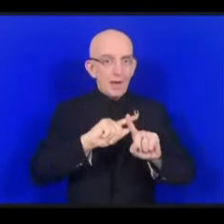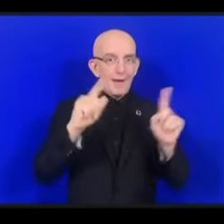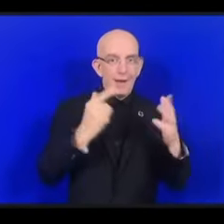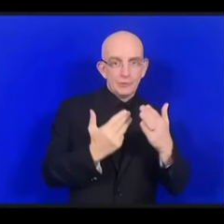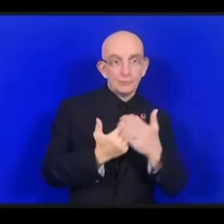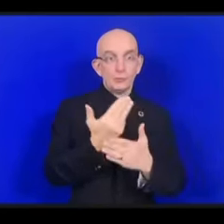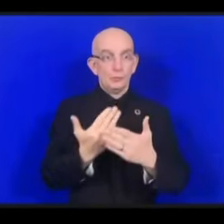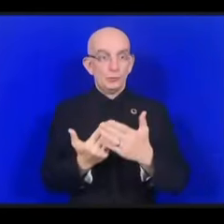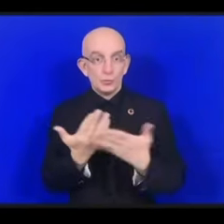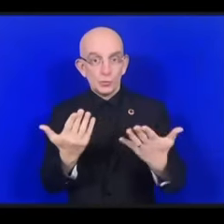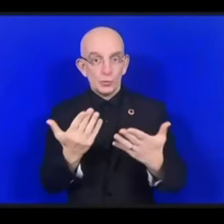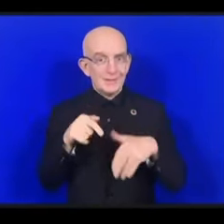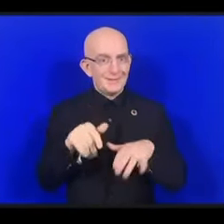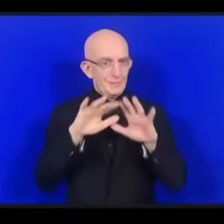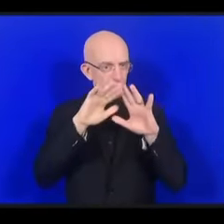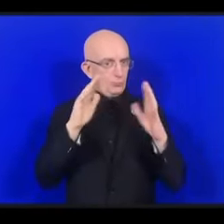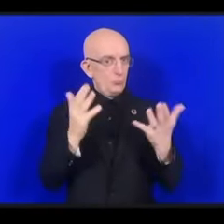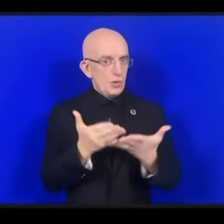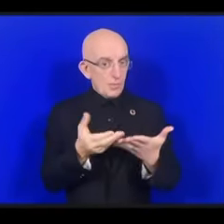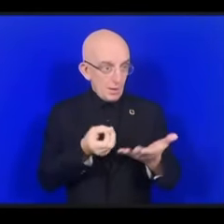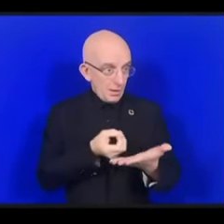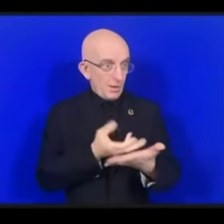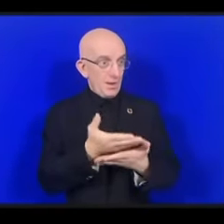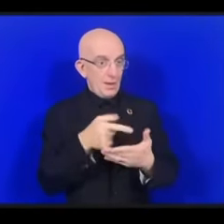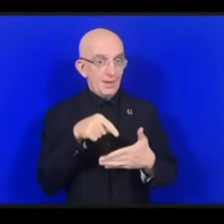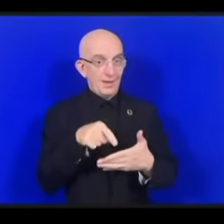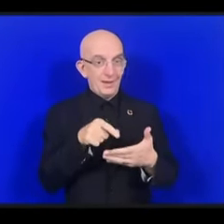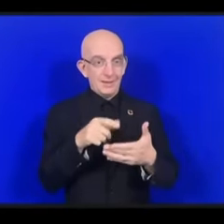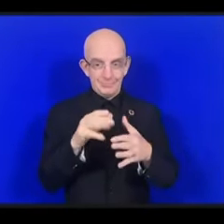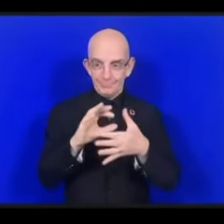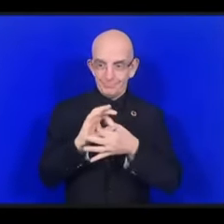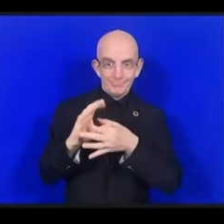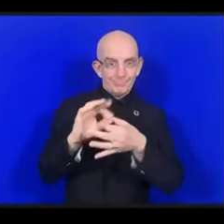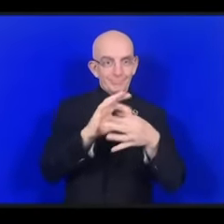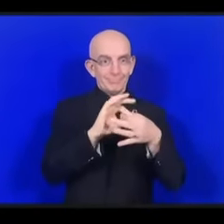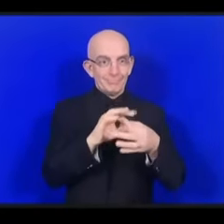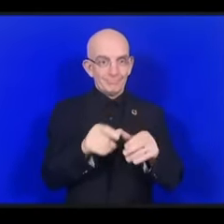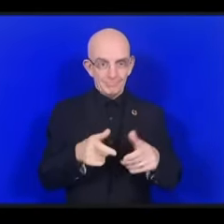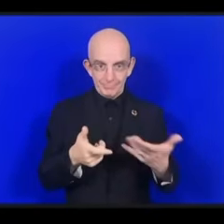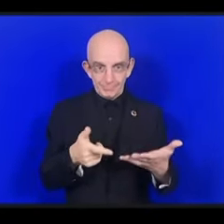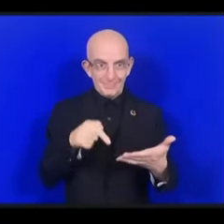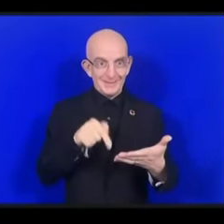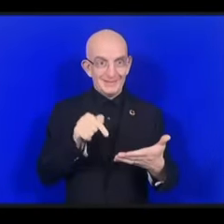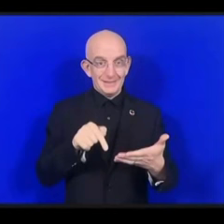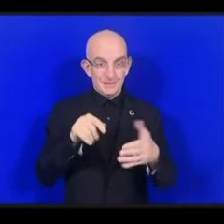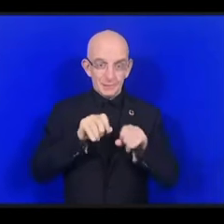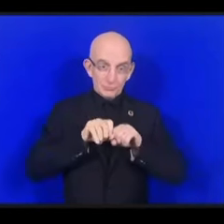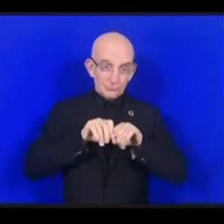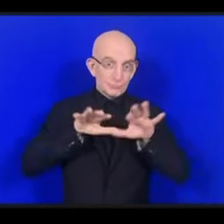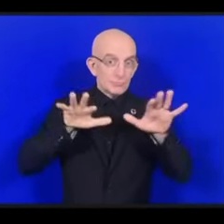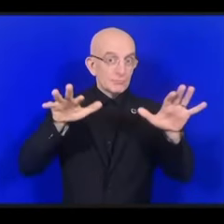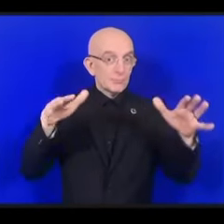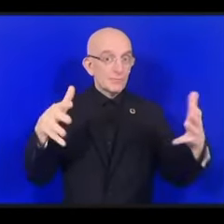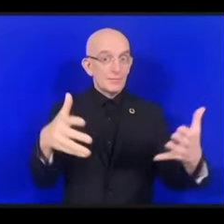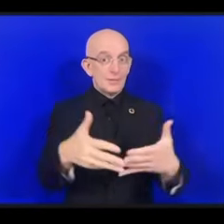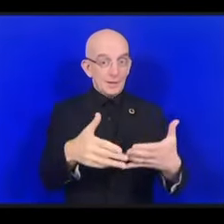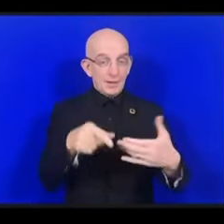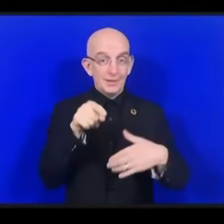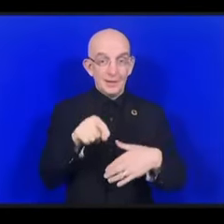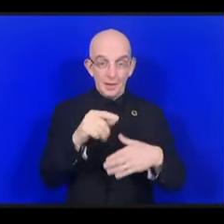Through this change, we welcome the opportunity to collaborate the